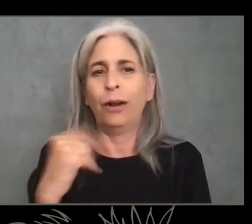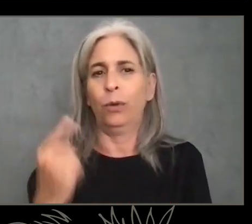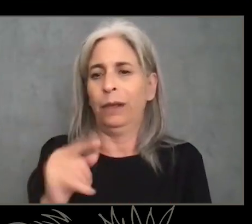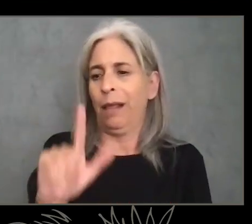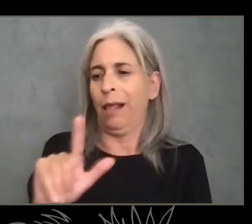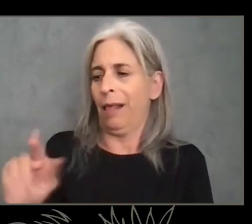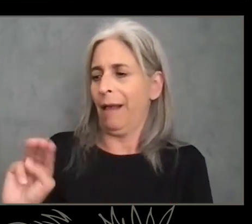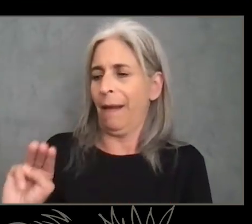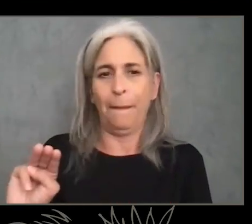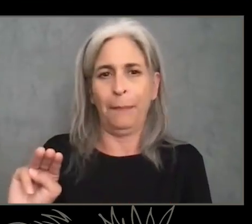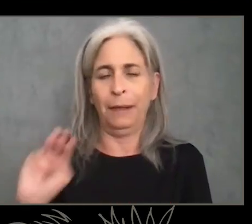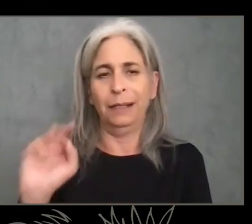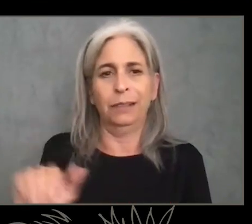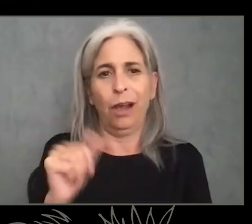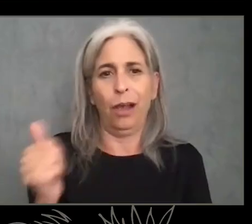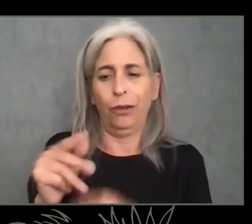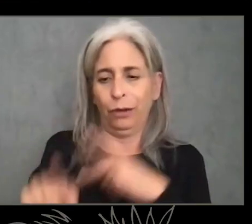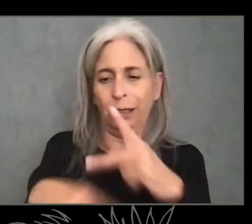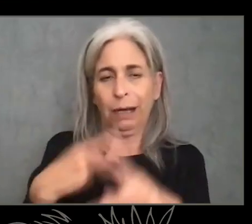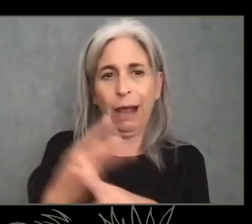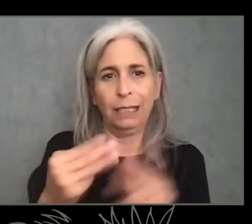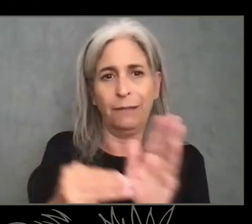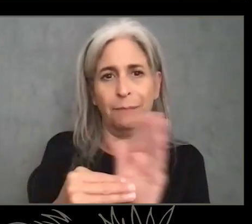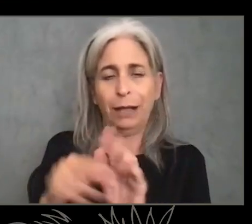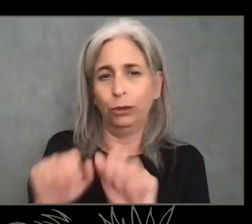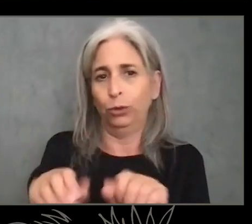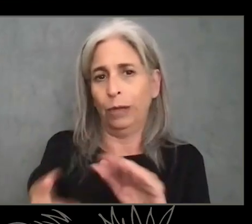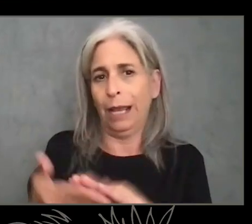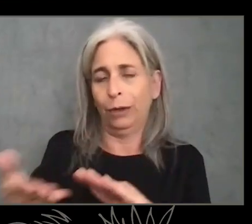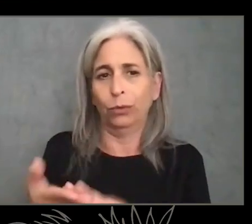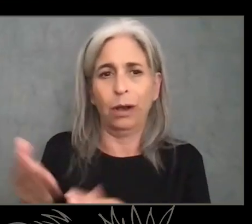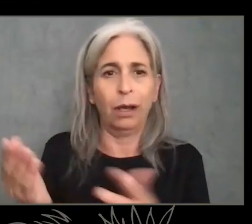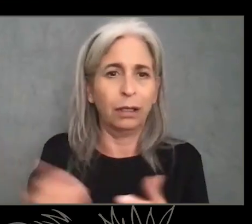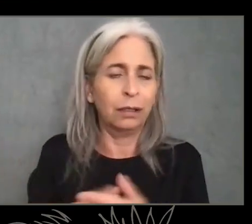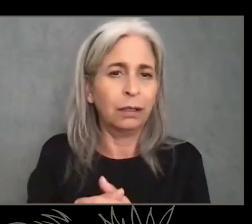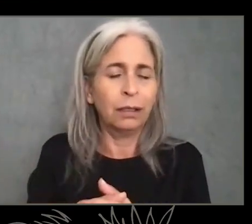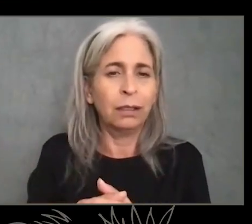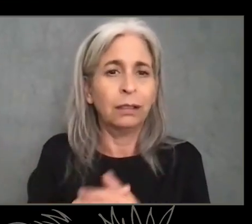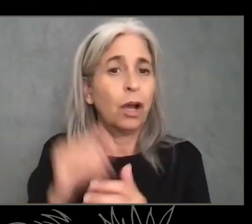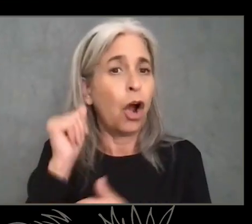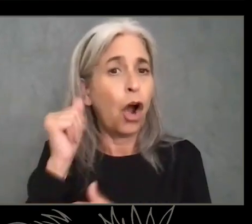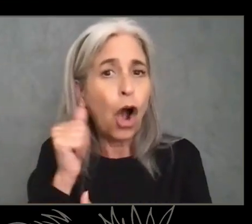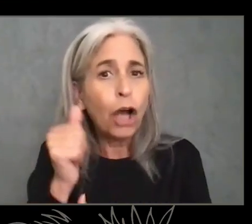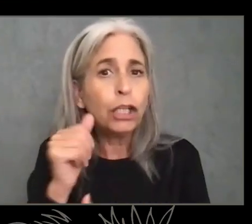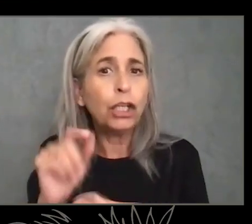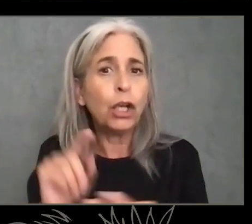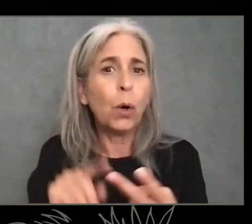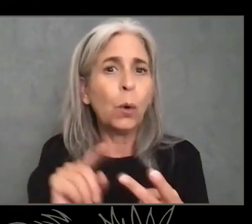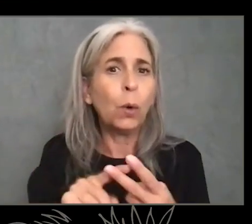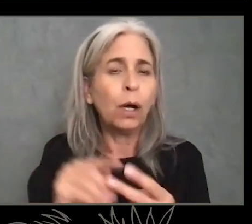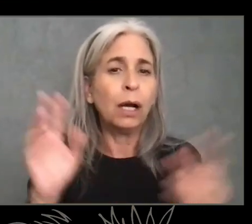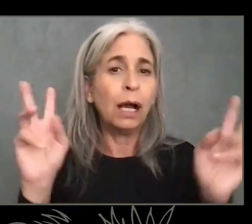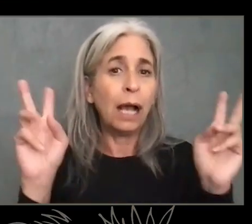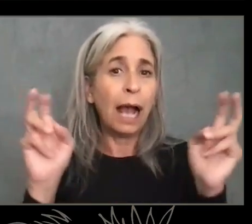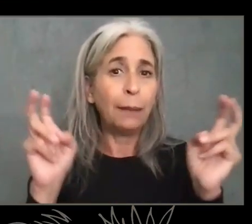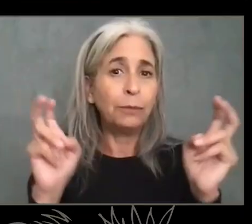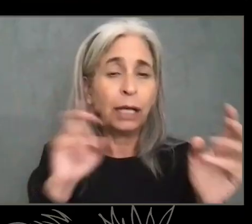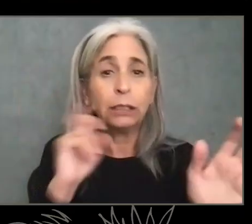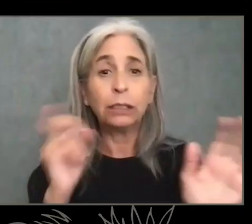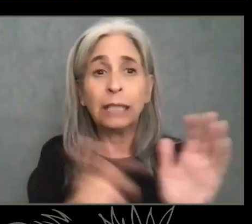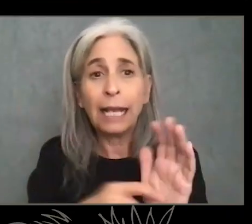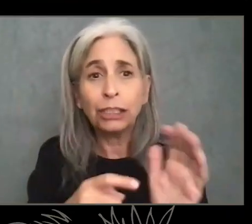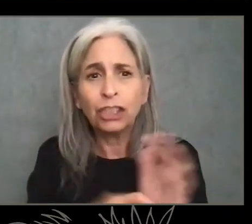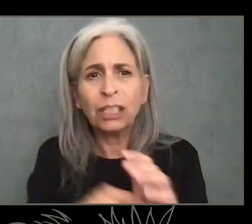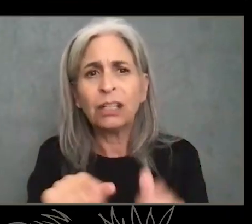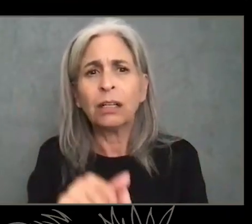it's other type of models that you can run, like object detection, audio, and classification, and many